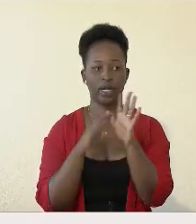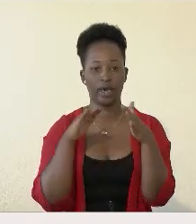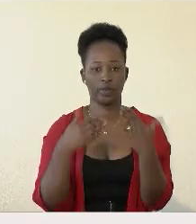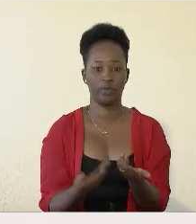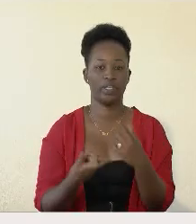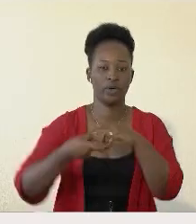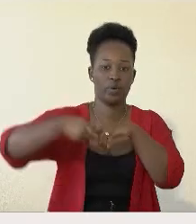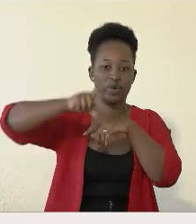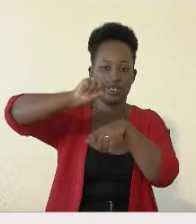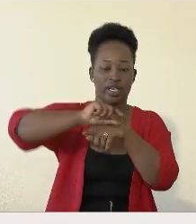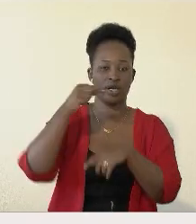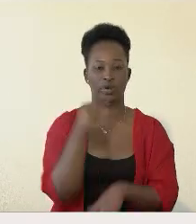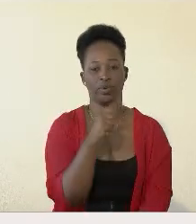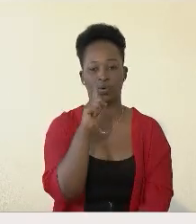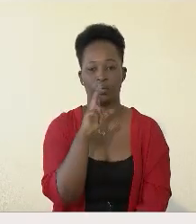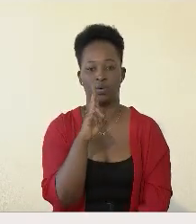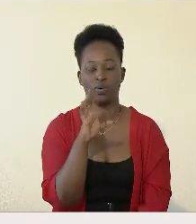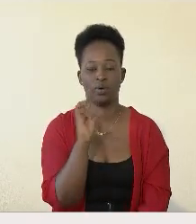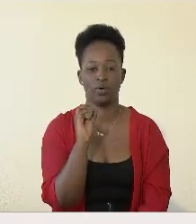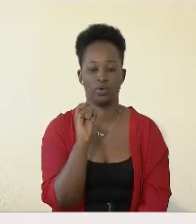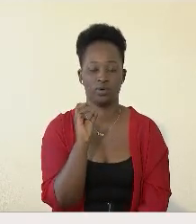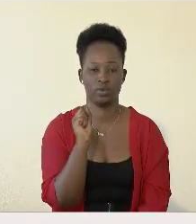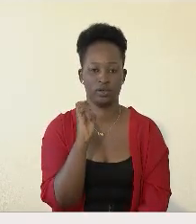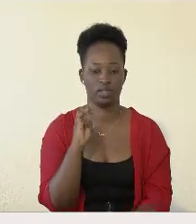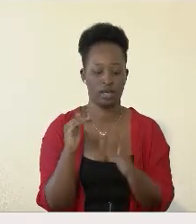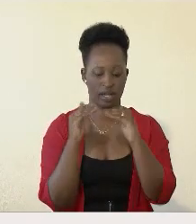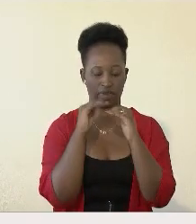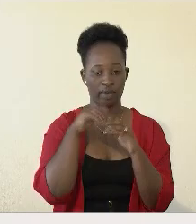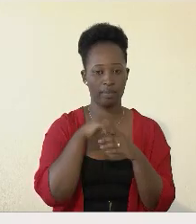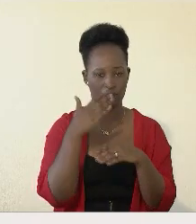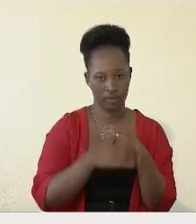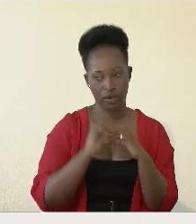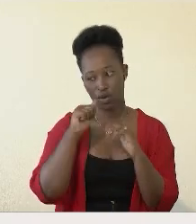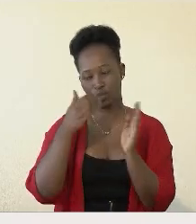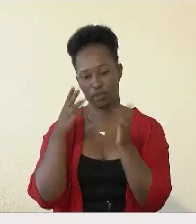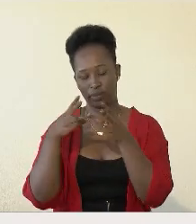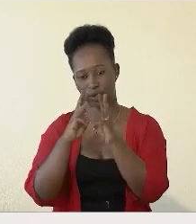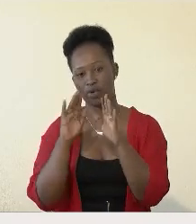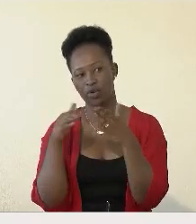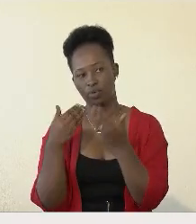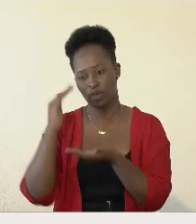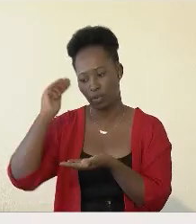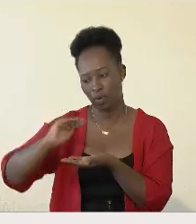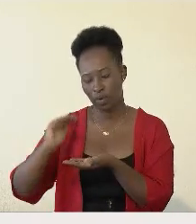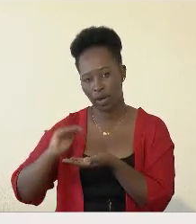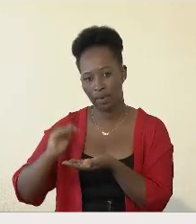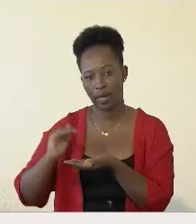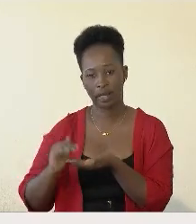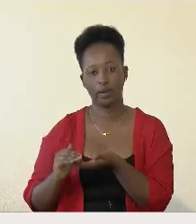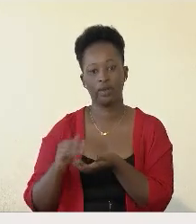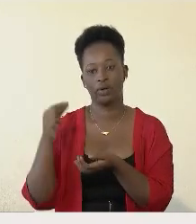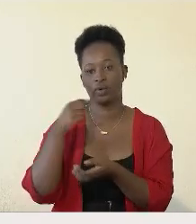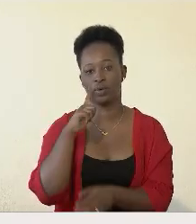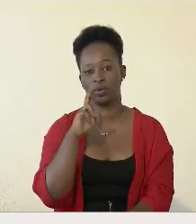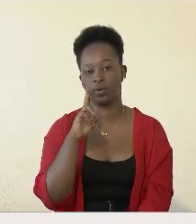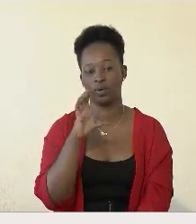increase the glucose level in the blood. Another one is how to lower down the glucose level in the blood.